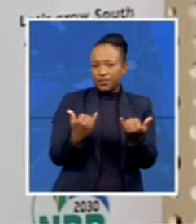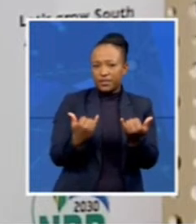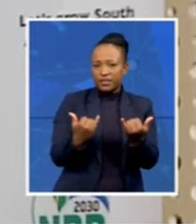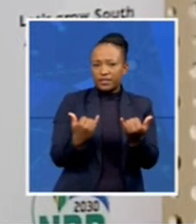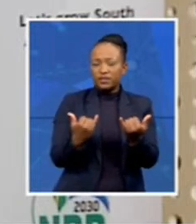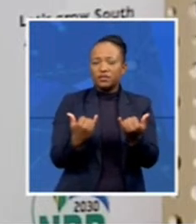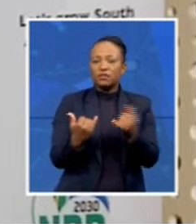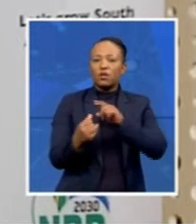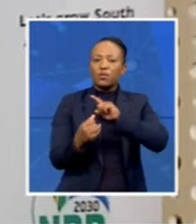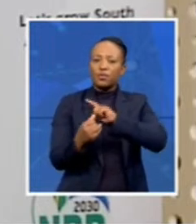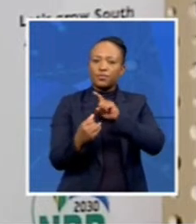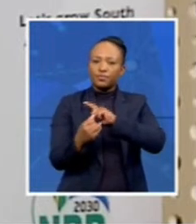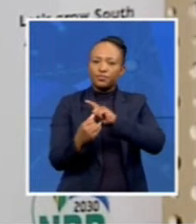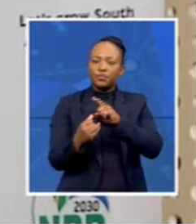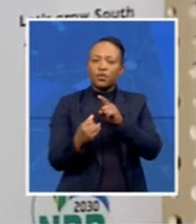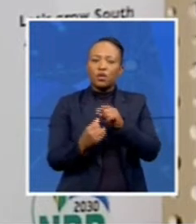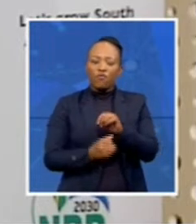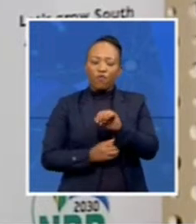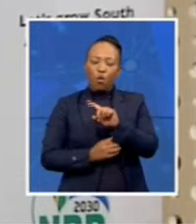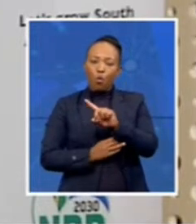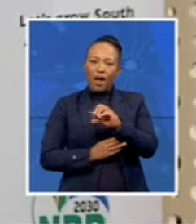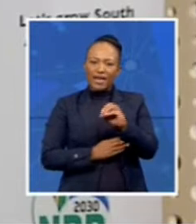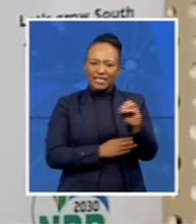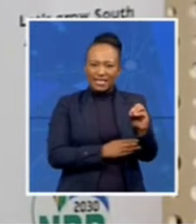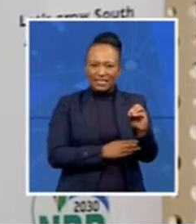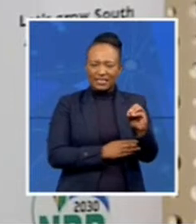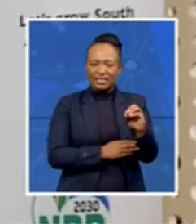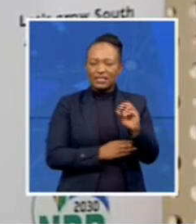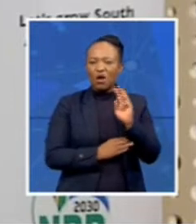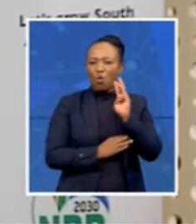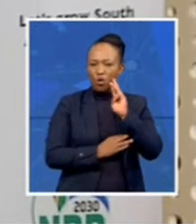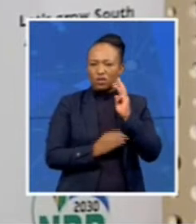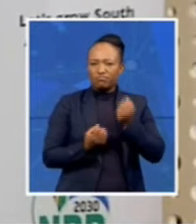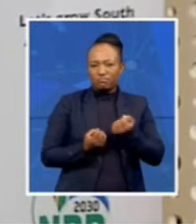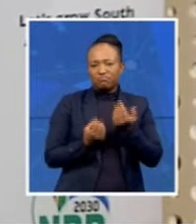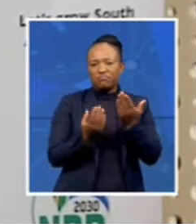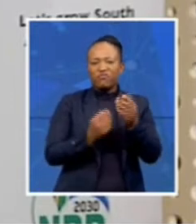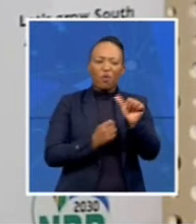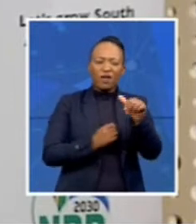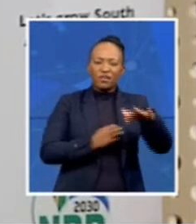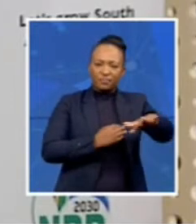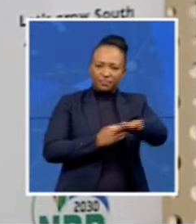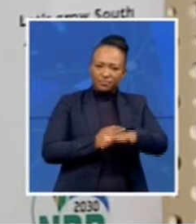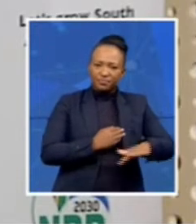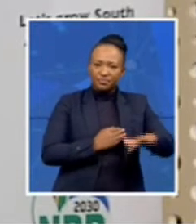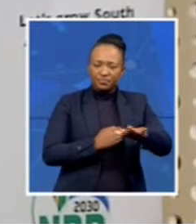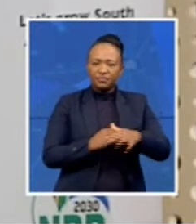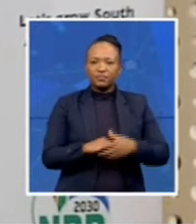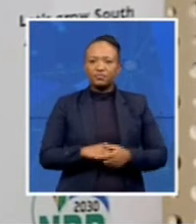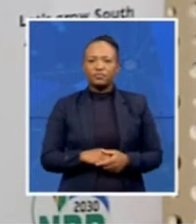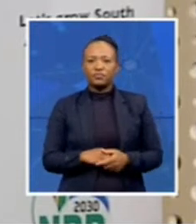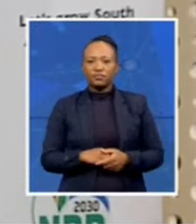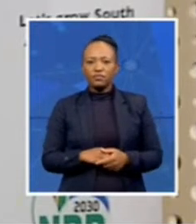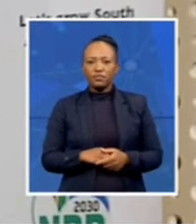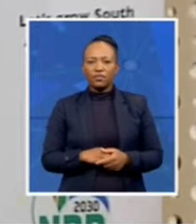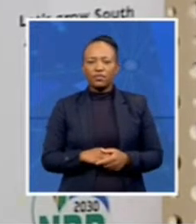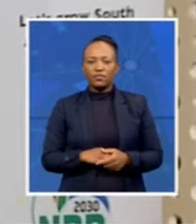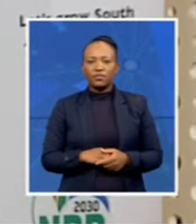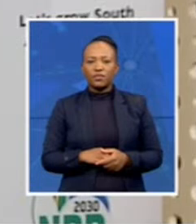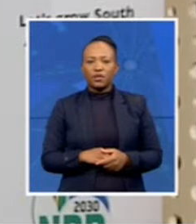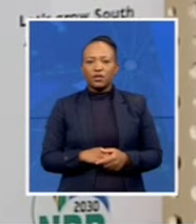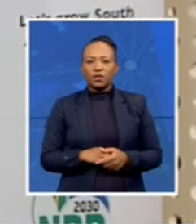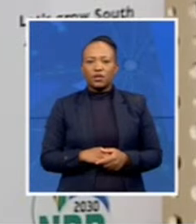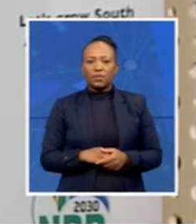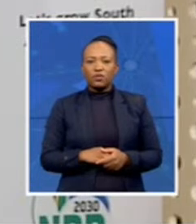100 water supply to some areas. And therefore you can see from this that there is a huge